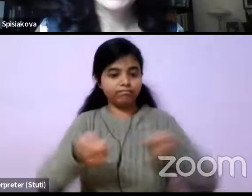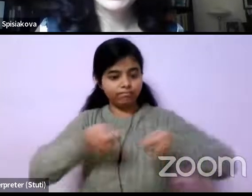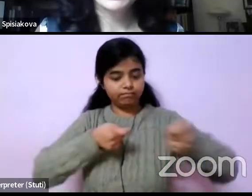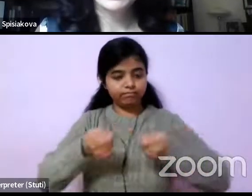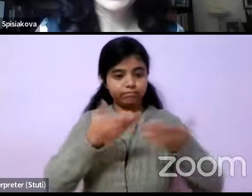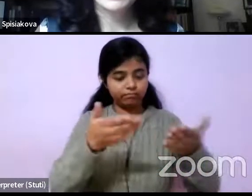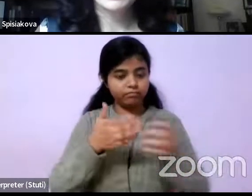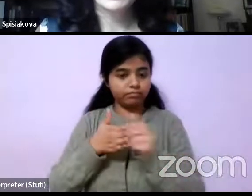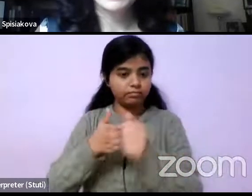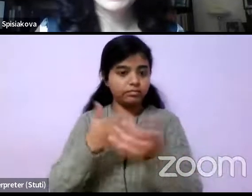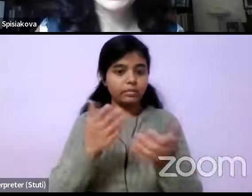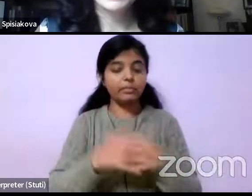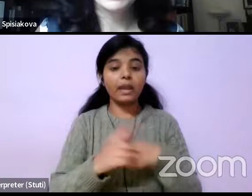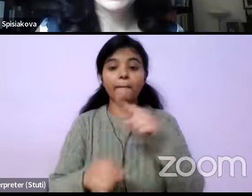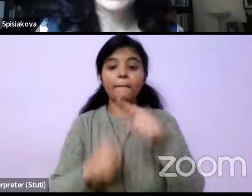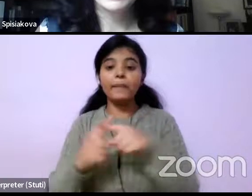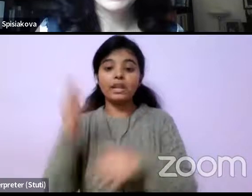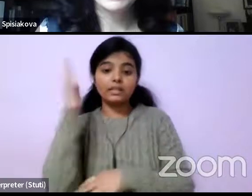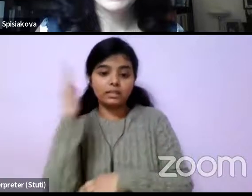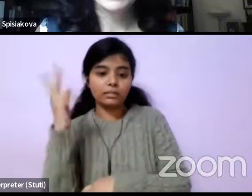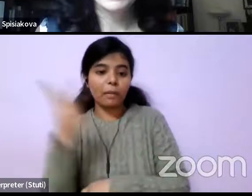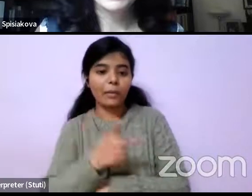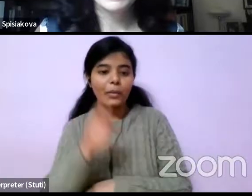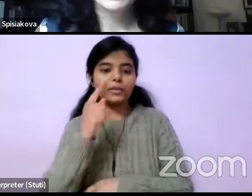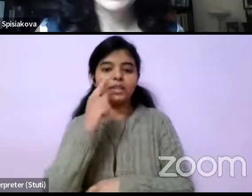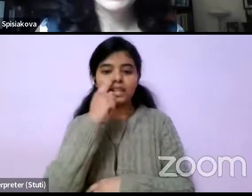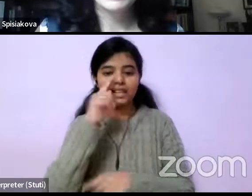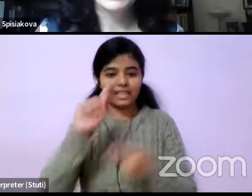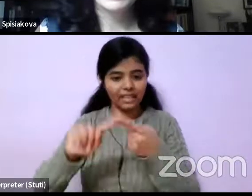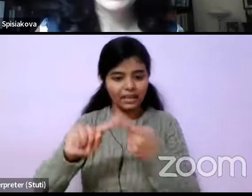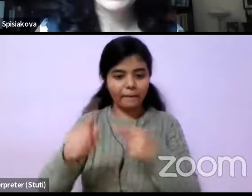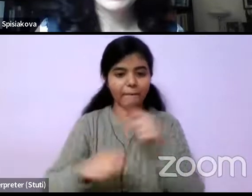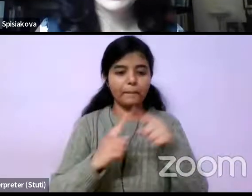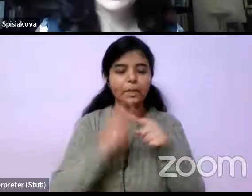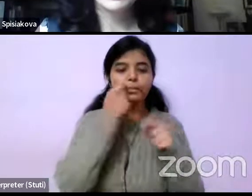like to thank the presenters, Eva and Boopathi, for such fantastic and engaging presentation.